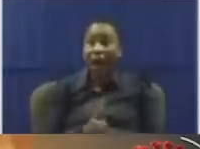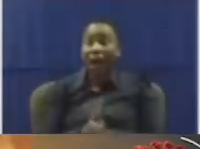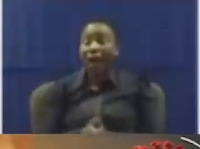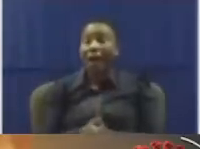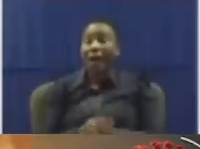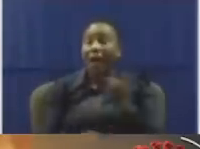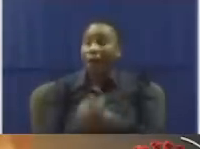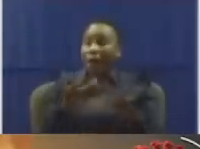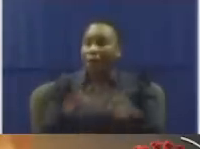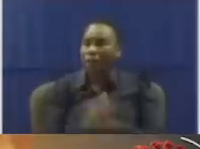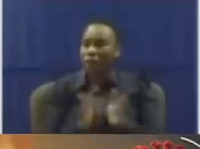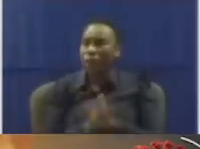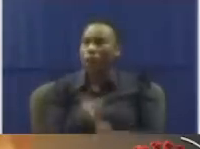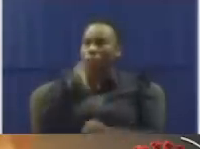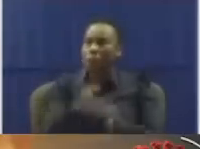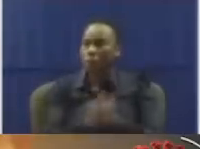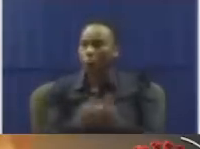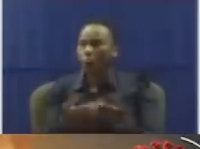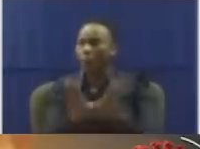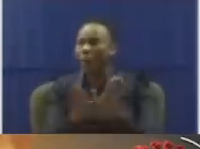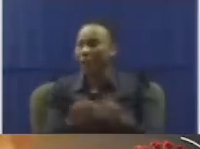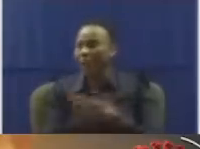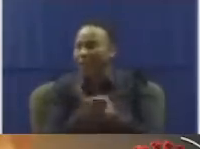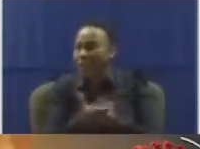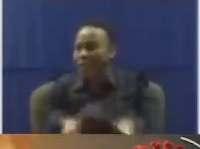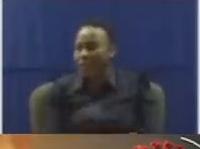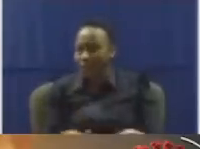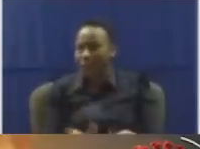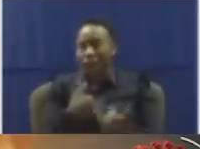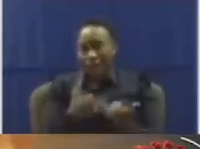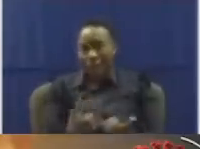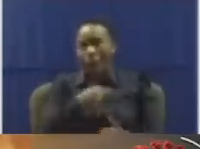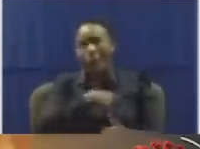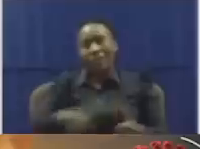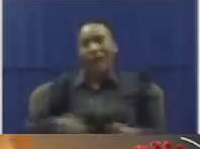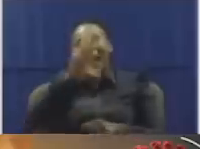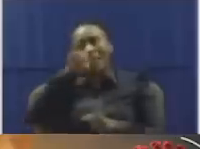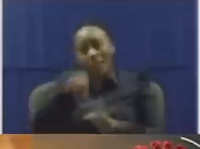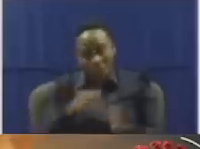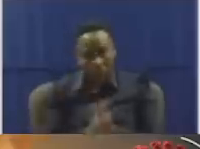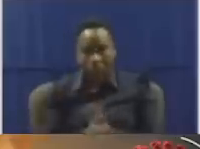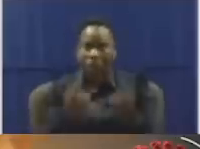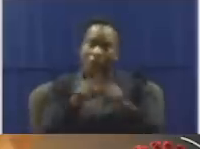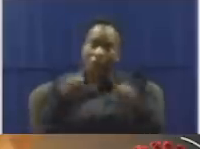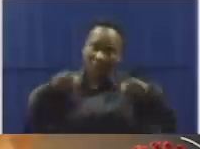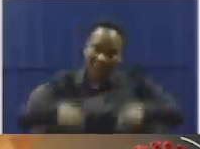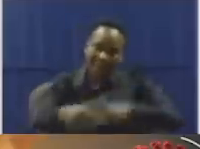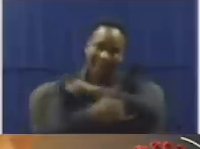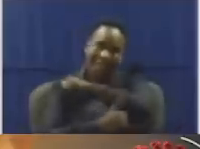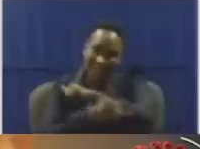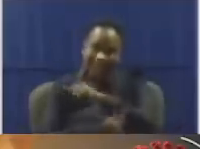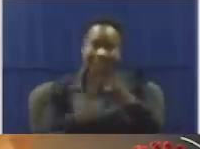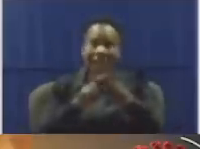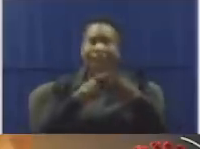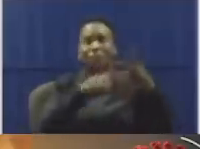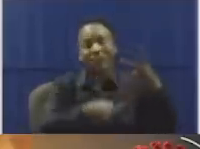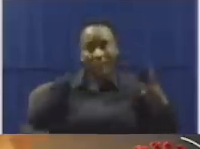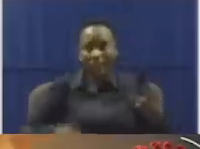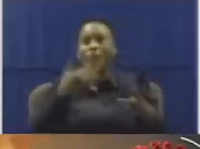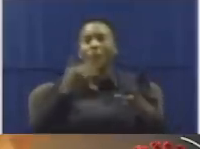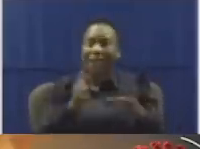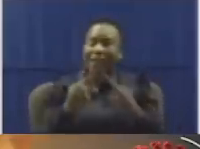So again, Mr. President, I'm asking you, for the sake of the country, for the sake of the presidency, to come clean to the